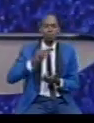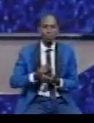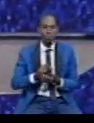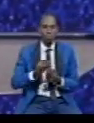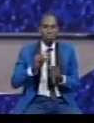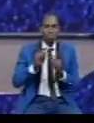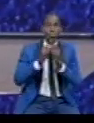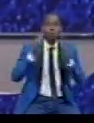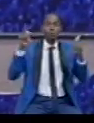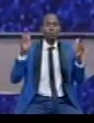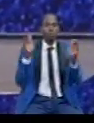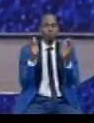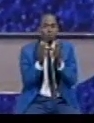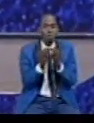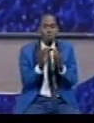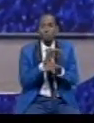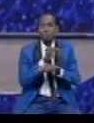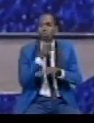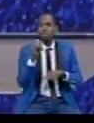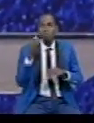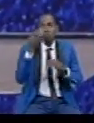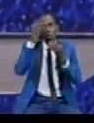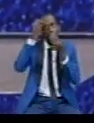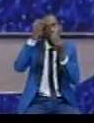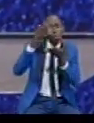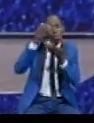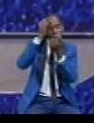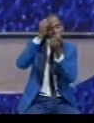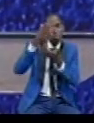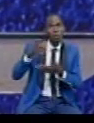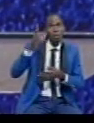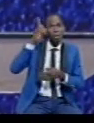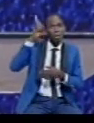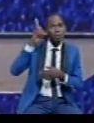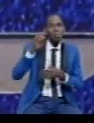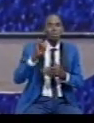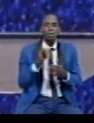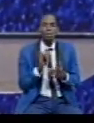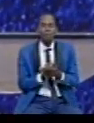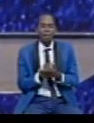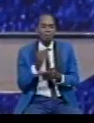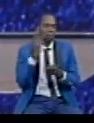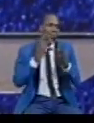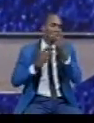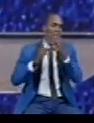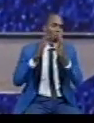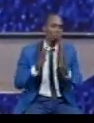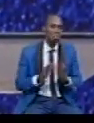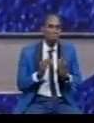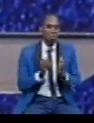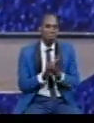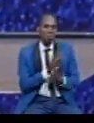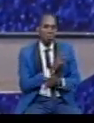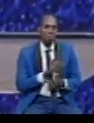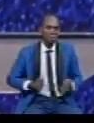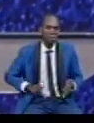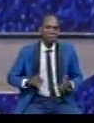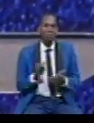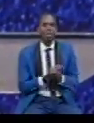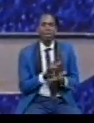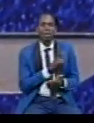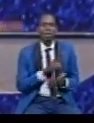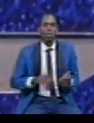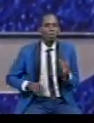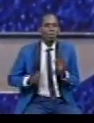not hear him, that prophet, that high priest, that king, that Lord, if